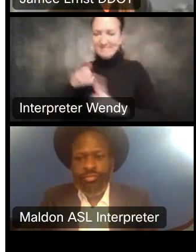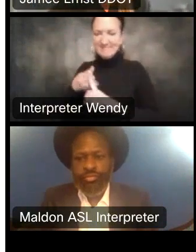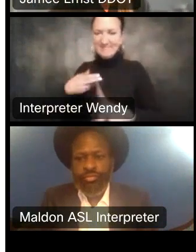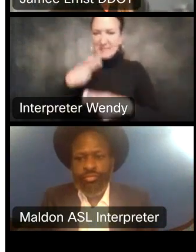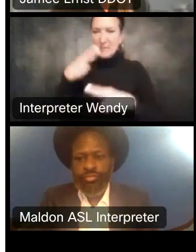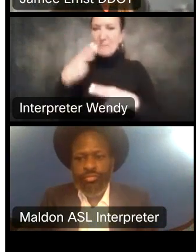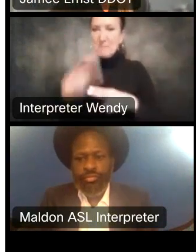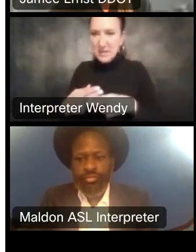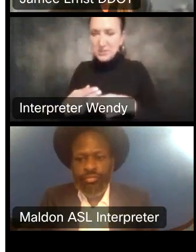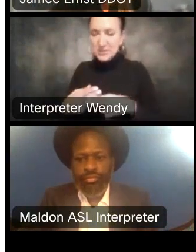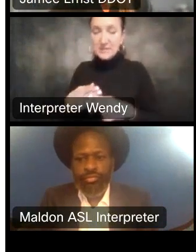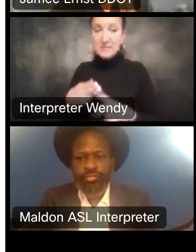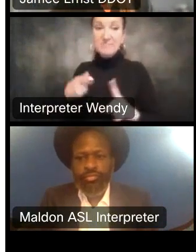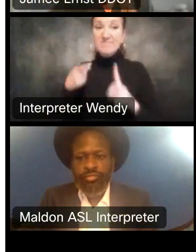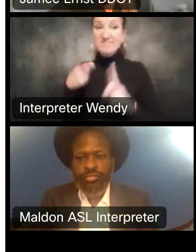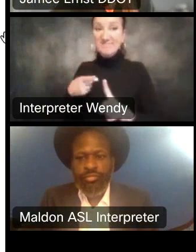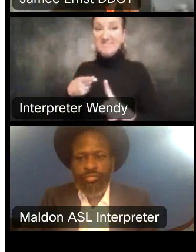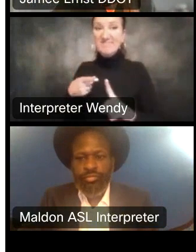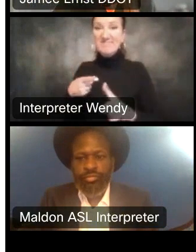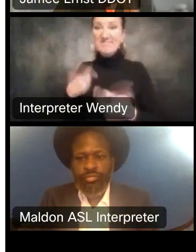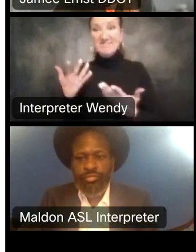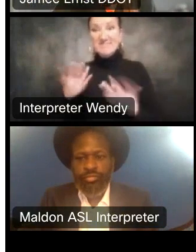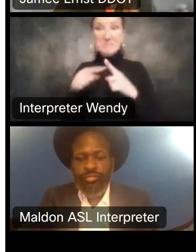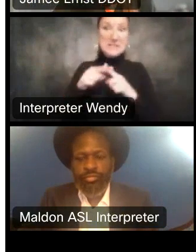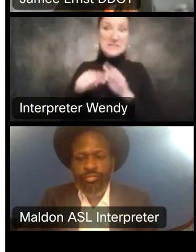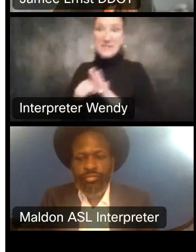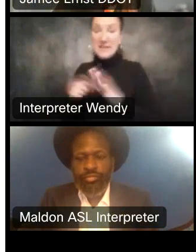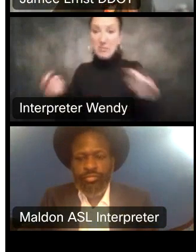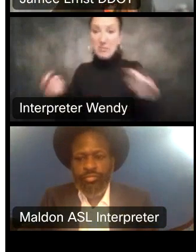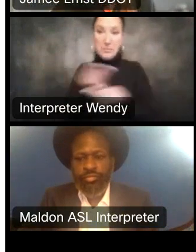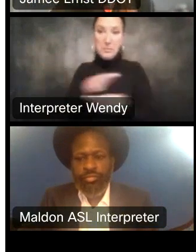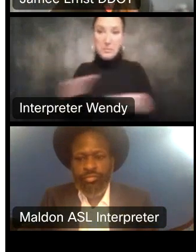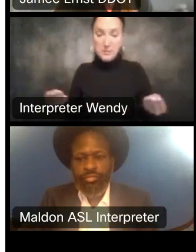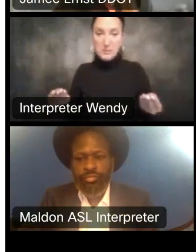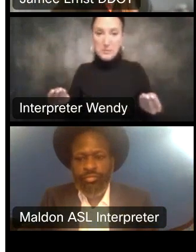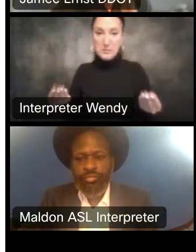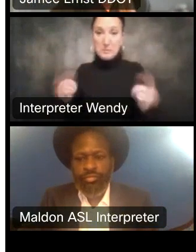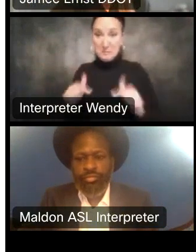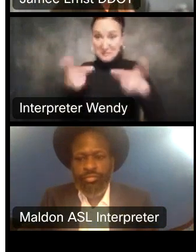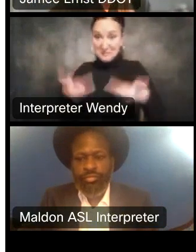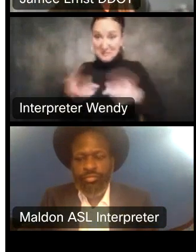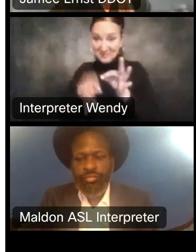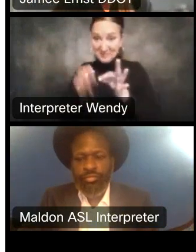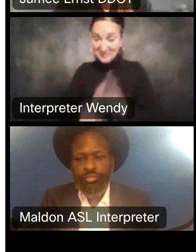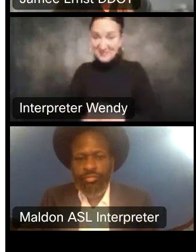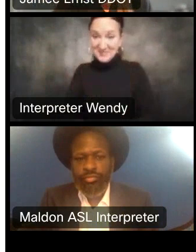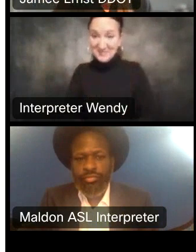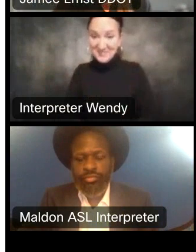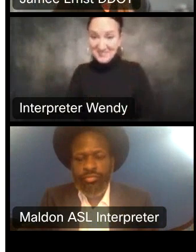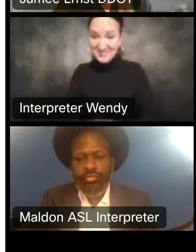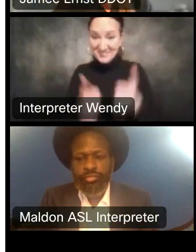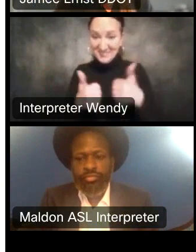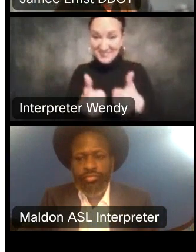mentioned. Essentially, there are trade-offs for both alternatives. So the first alternative is a separate bike and